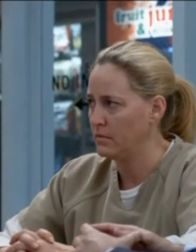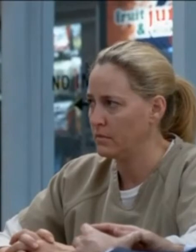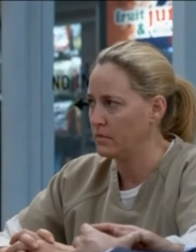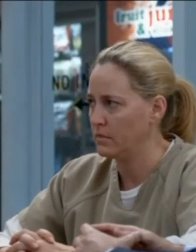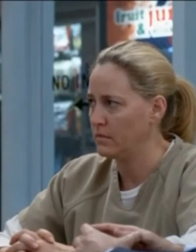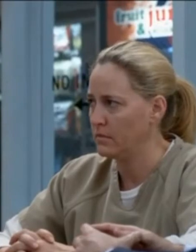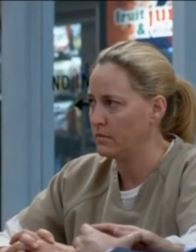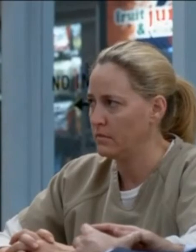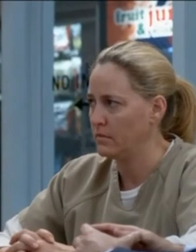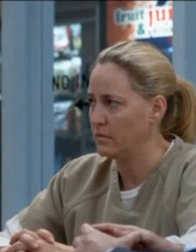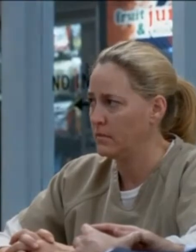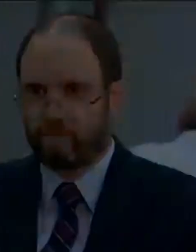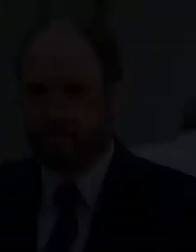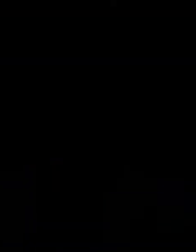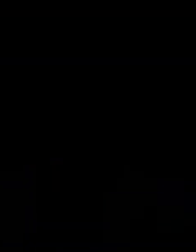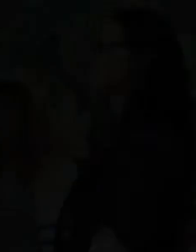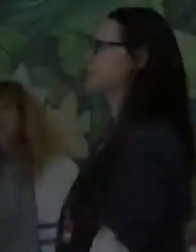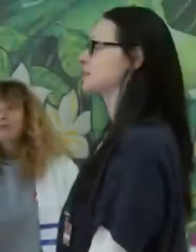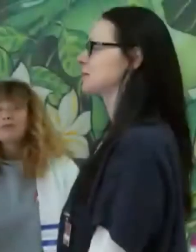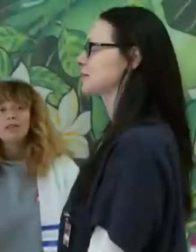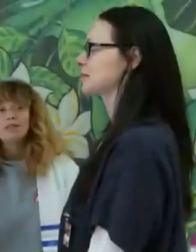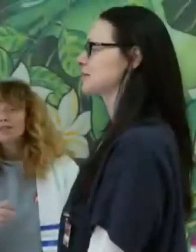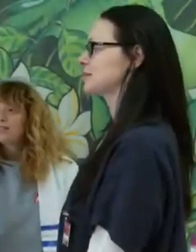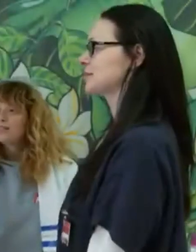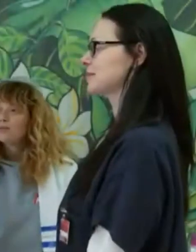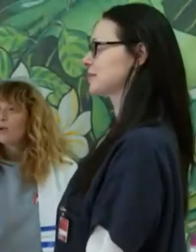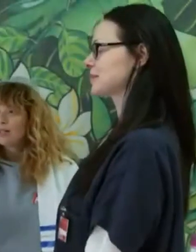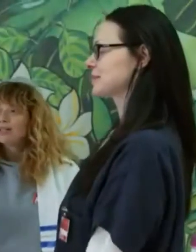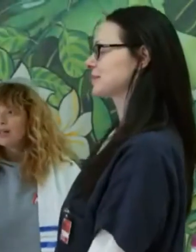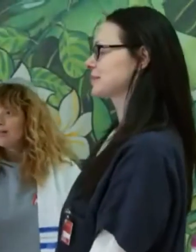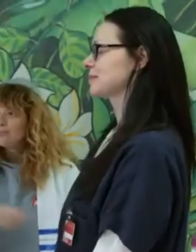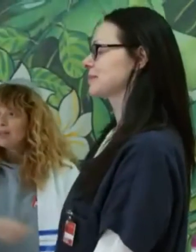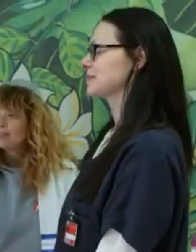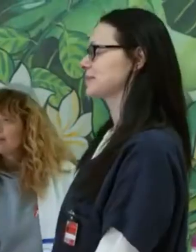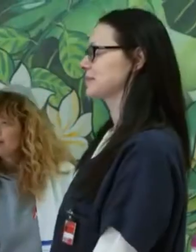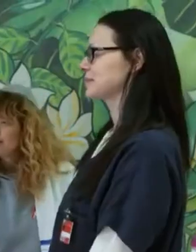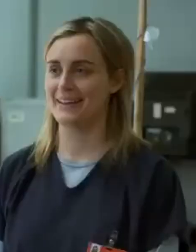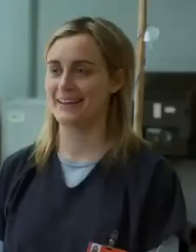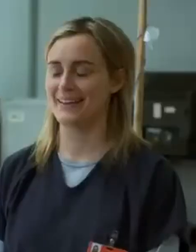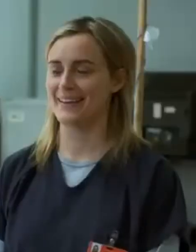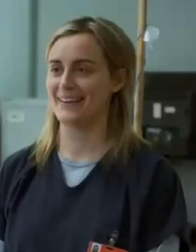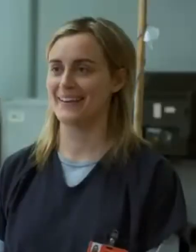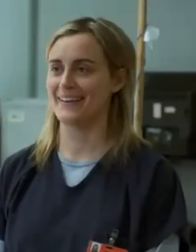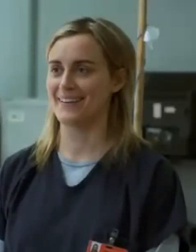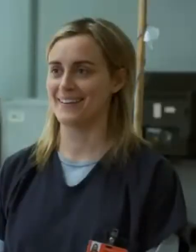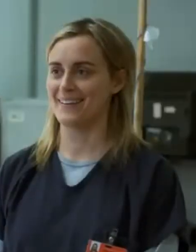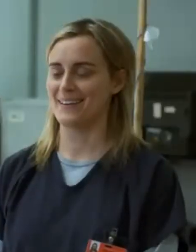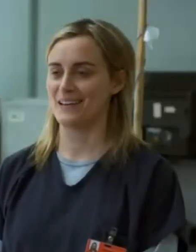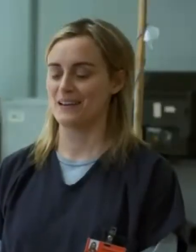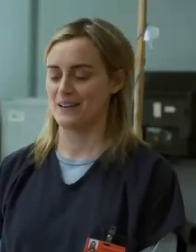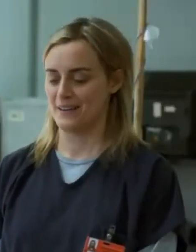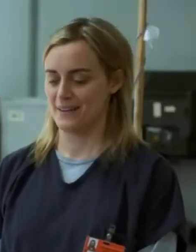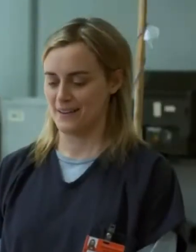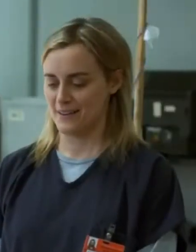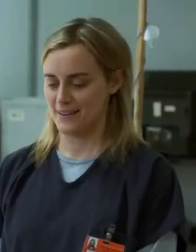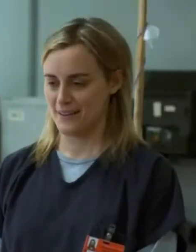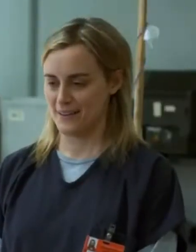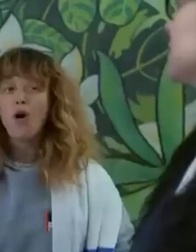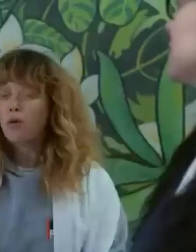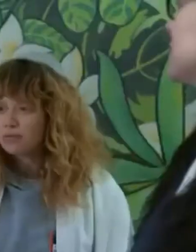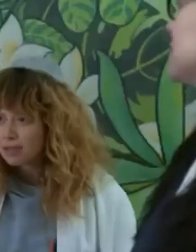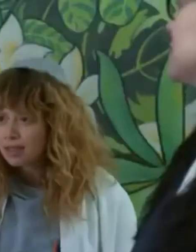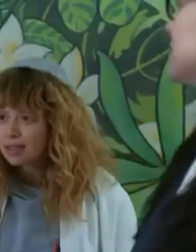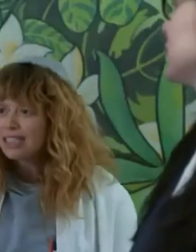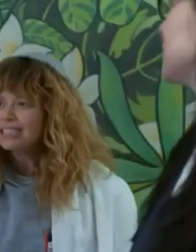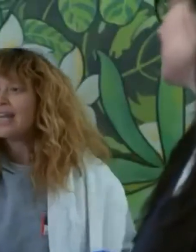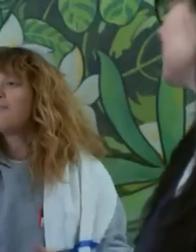I think I found my people. Because you two crazy kids want to get married in the confines of this